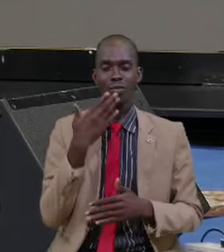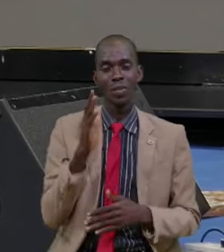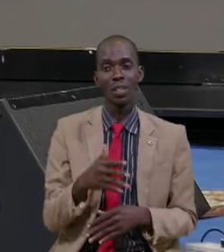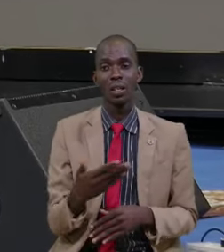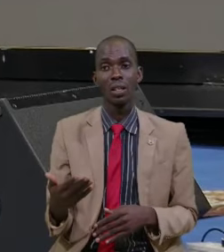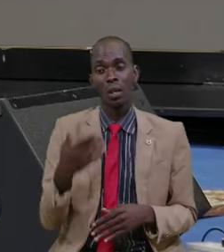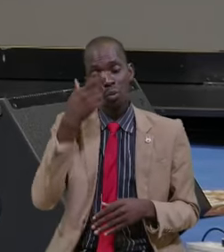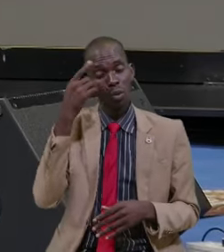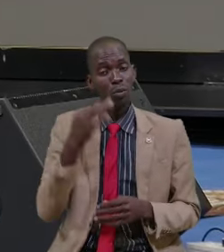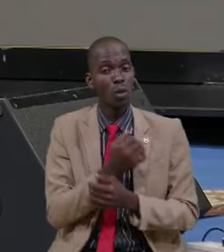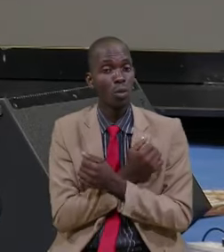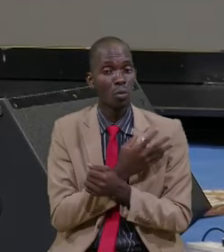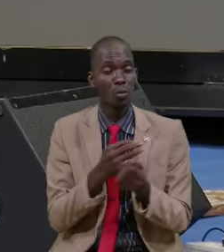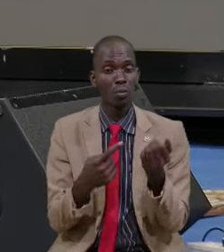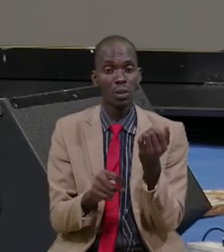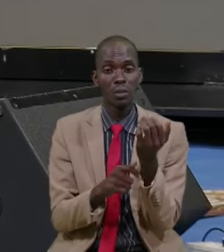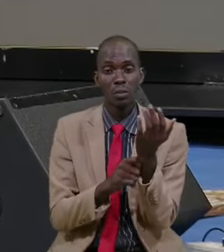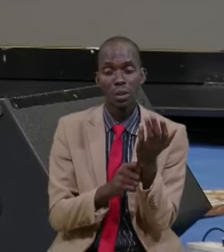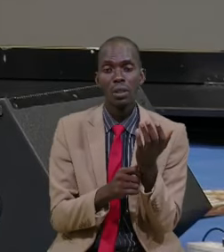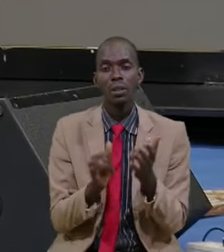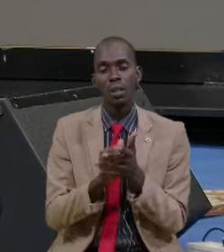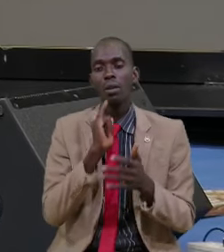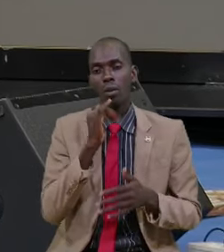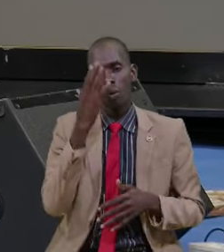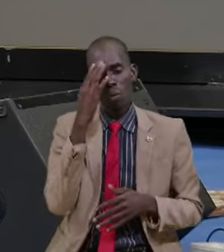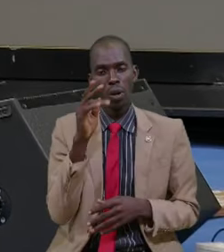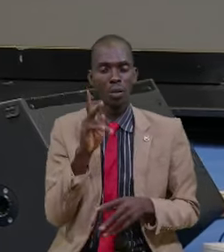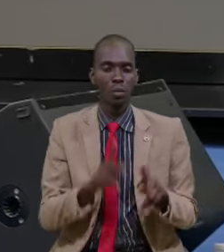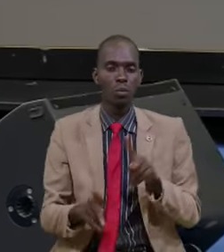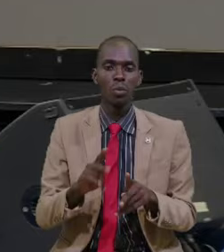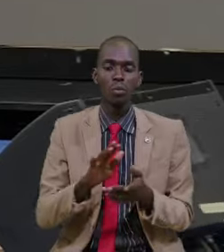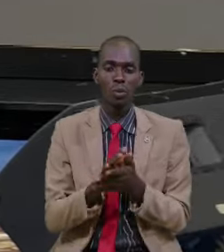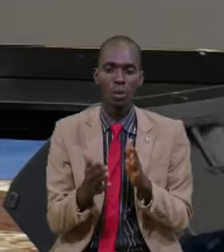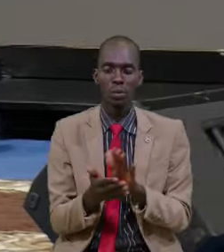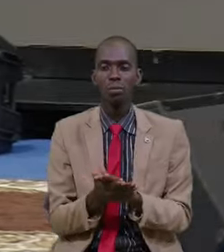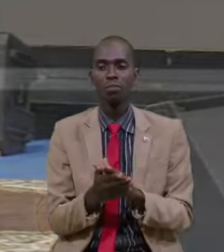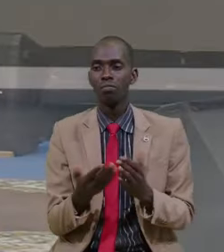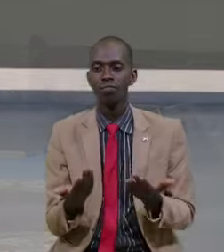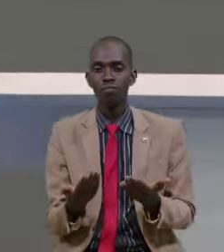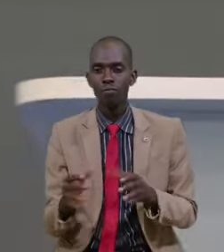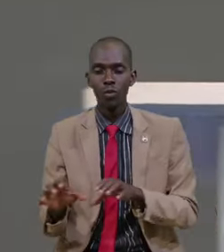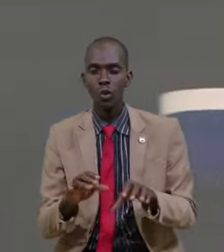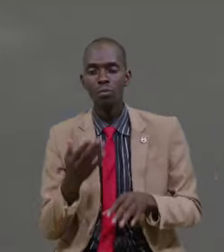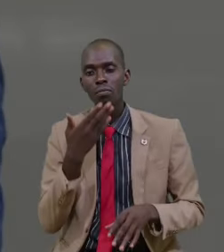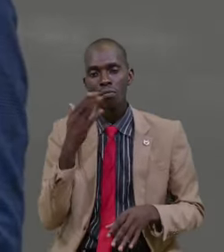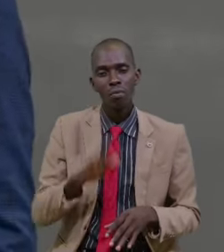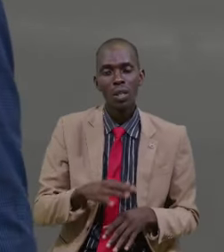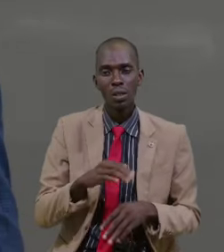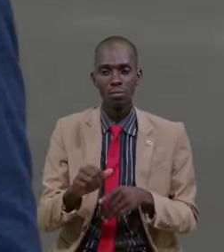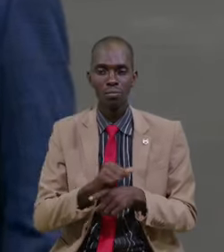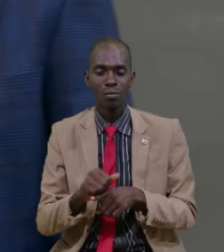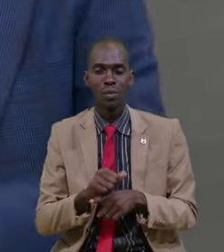that's why they become corrupt. The love of the flesh brings corruption upon people. Think